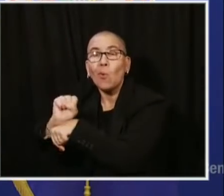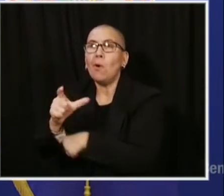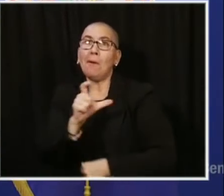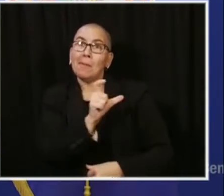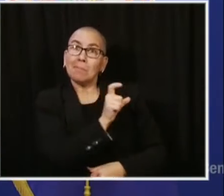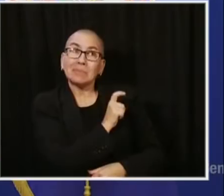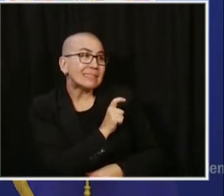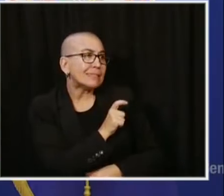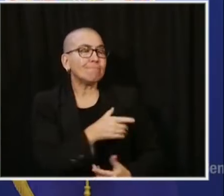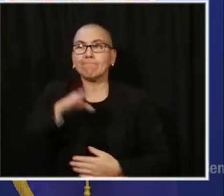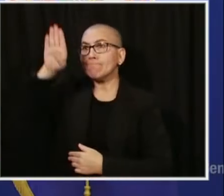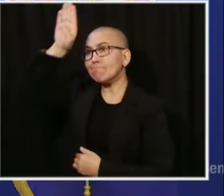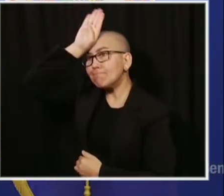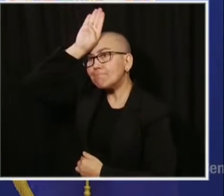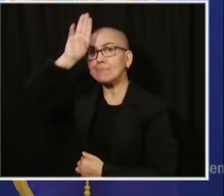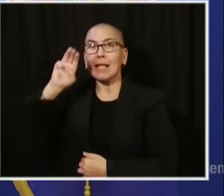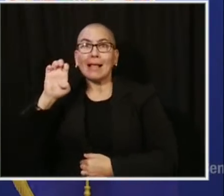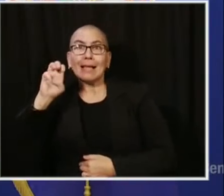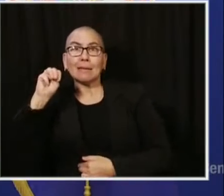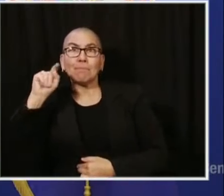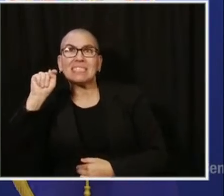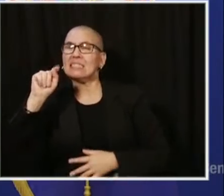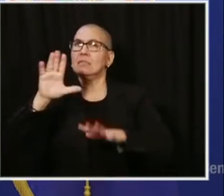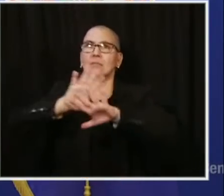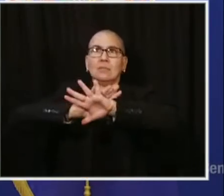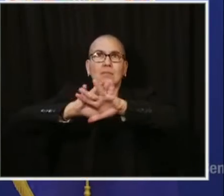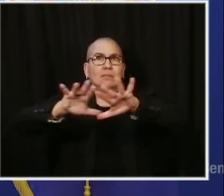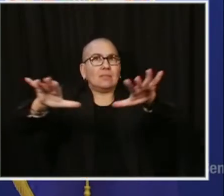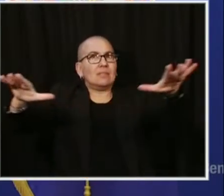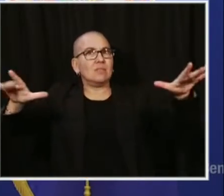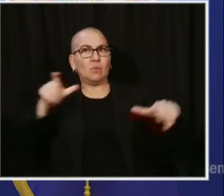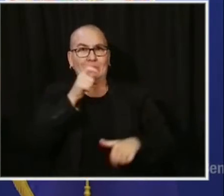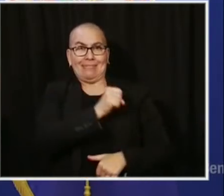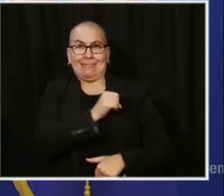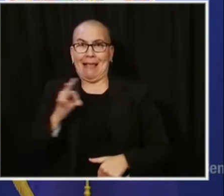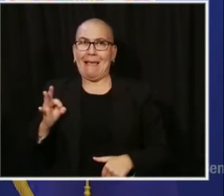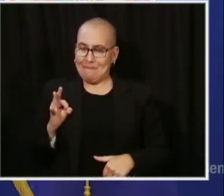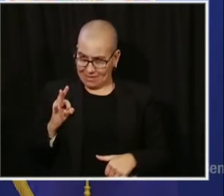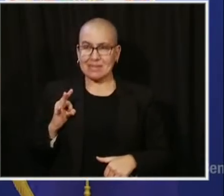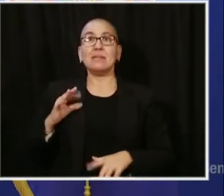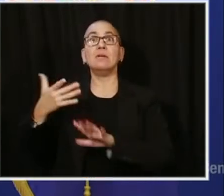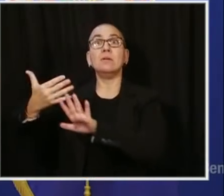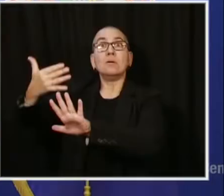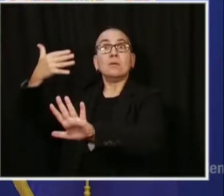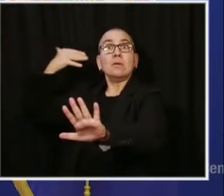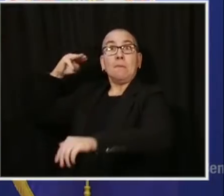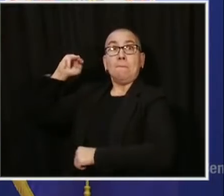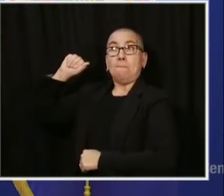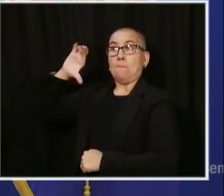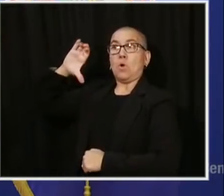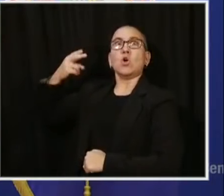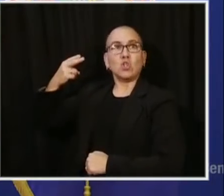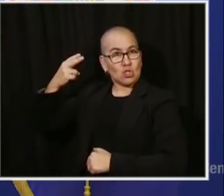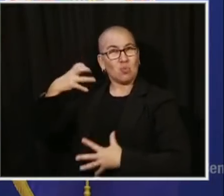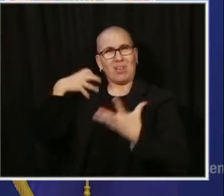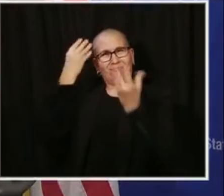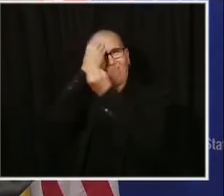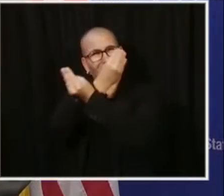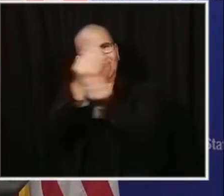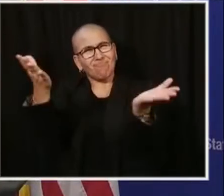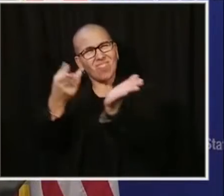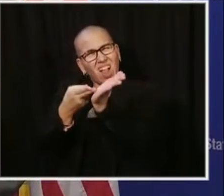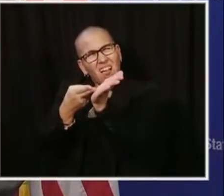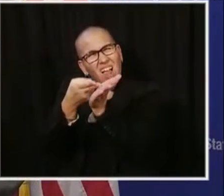have to, just as I said in those early days, be absolutely candid in Minnesota that we are